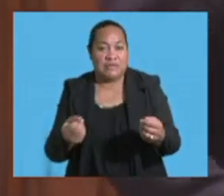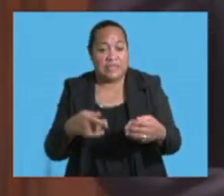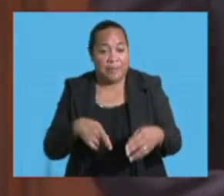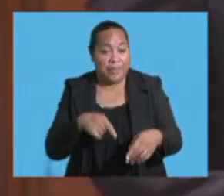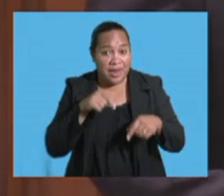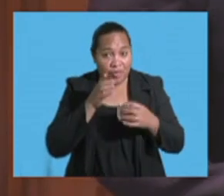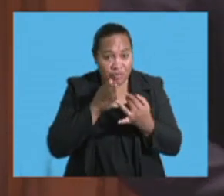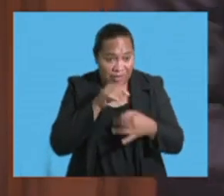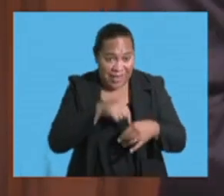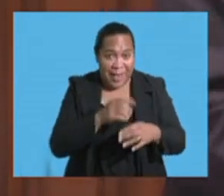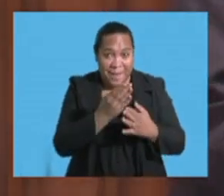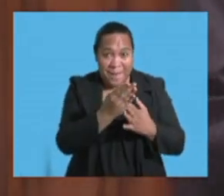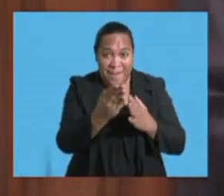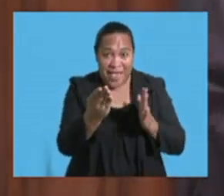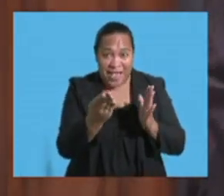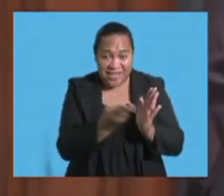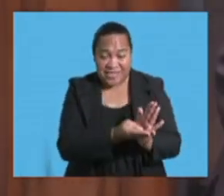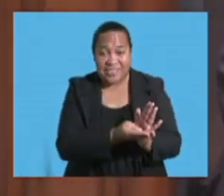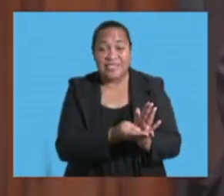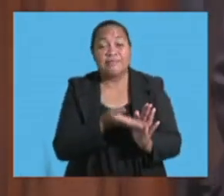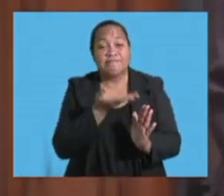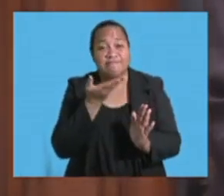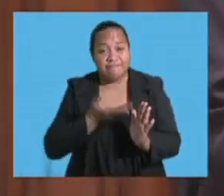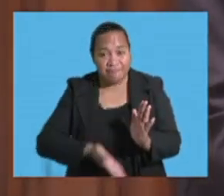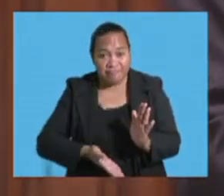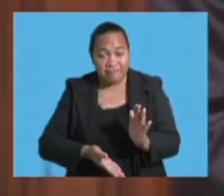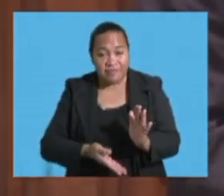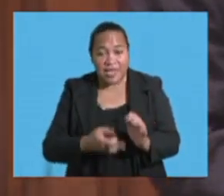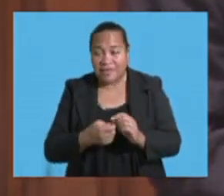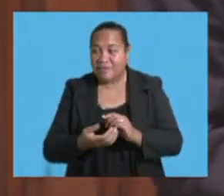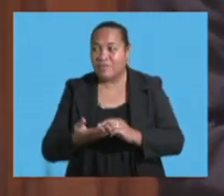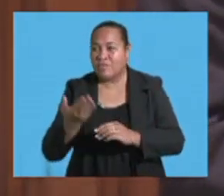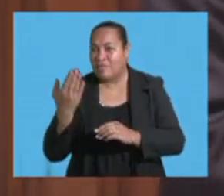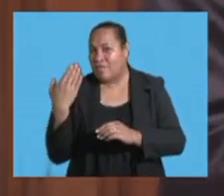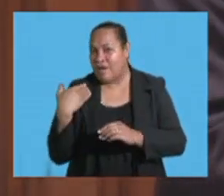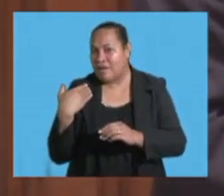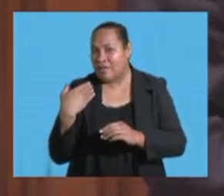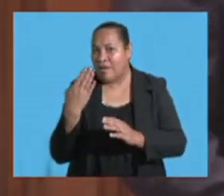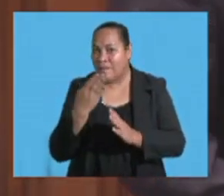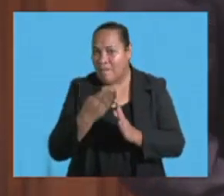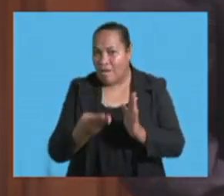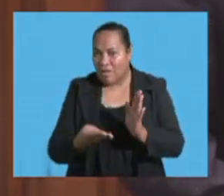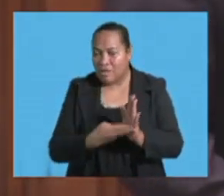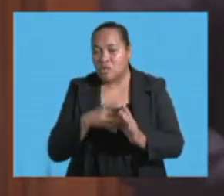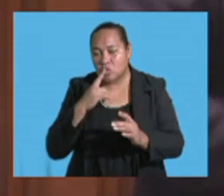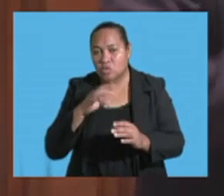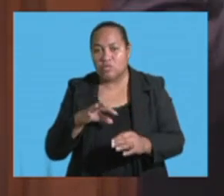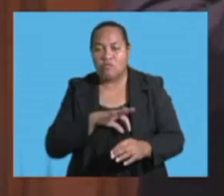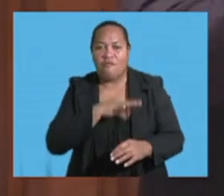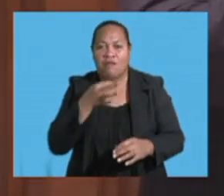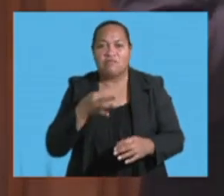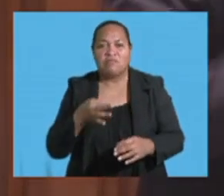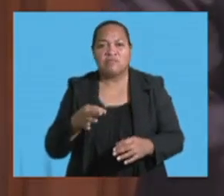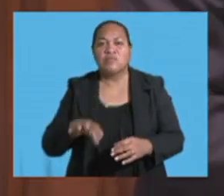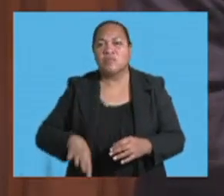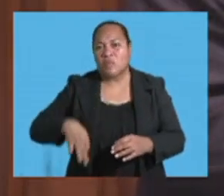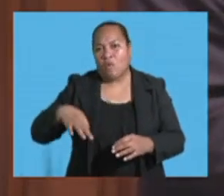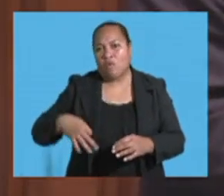budget and in its past budget, seeks to provide affordable technology solution